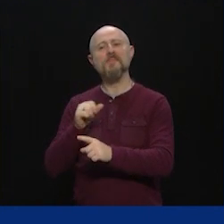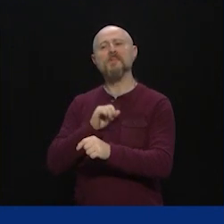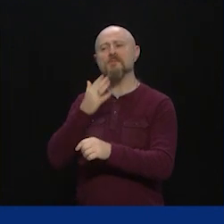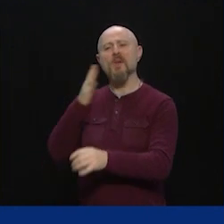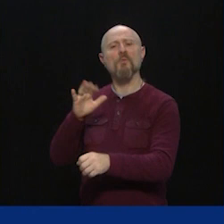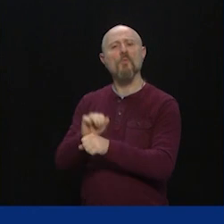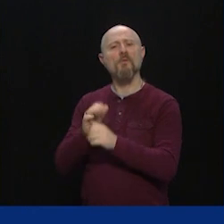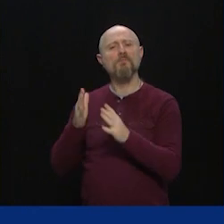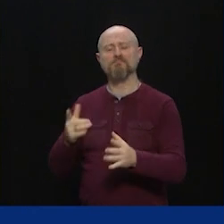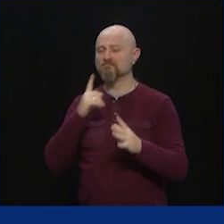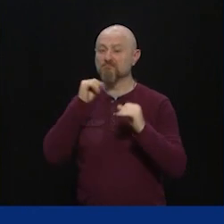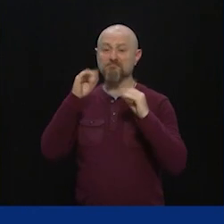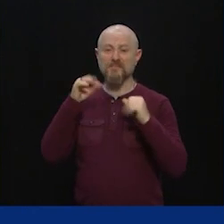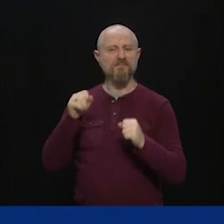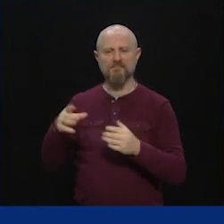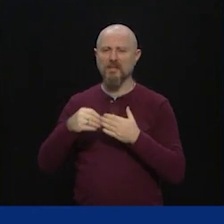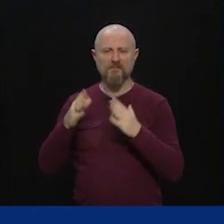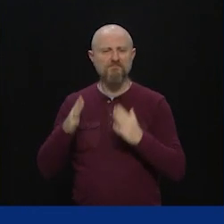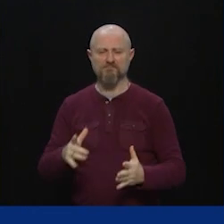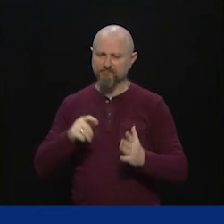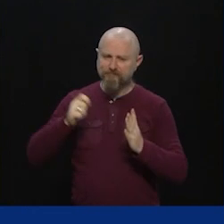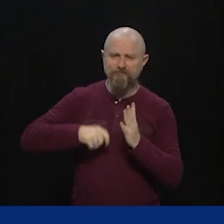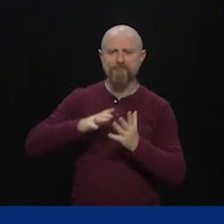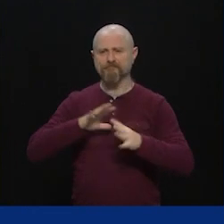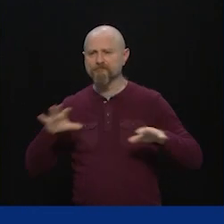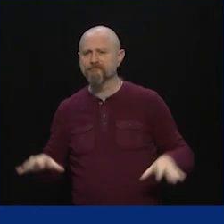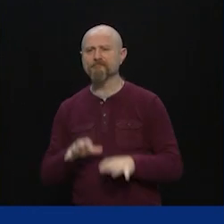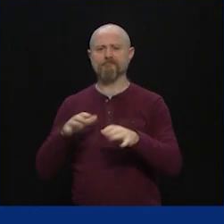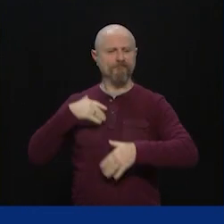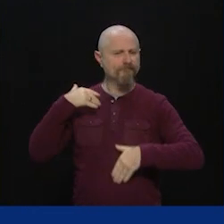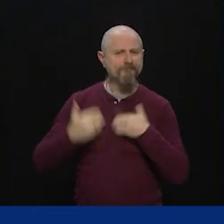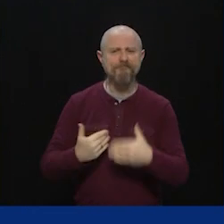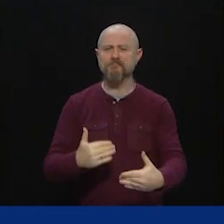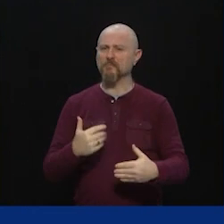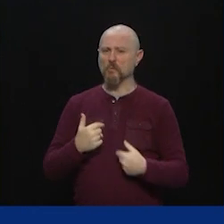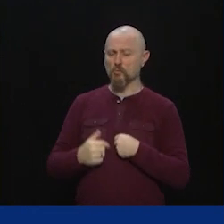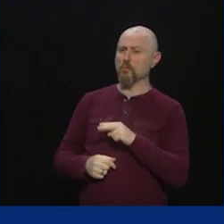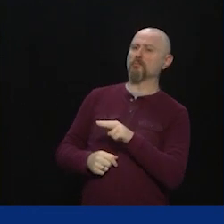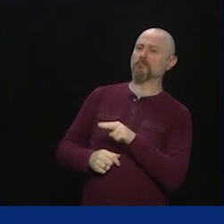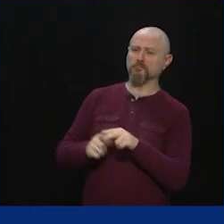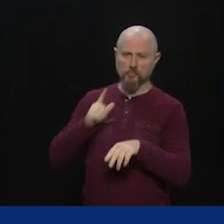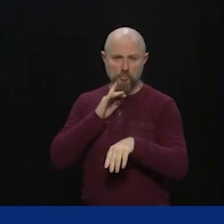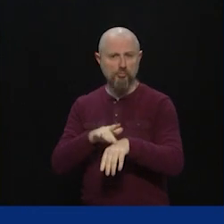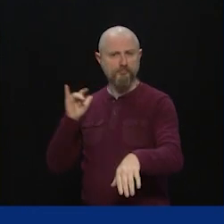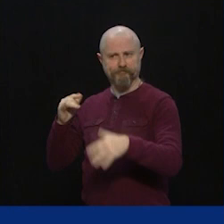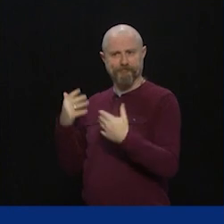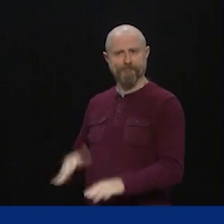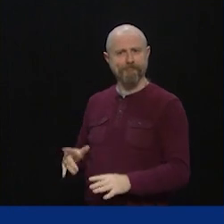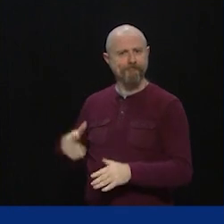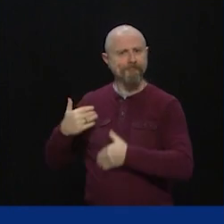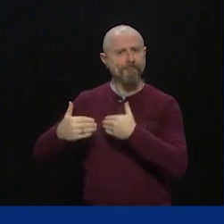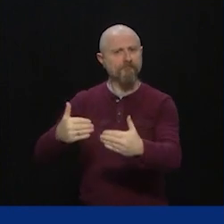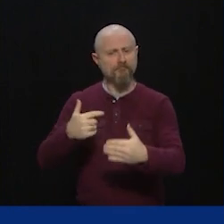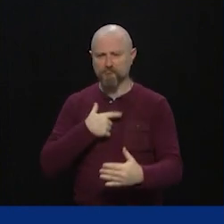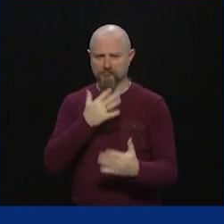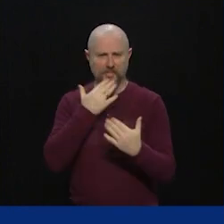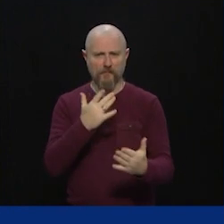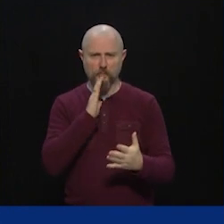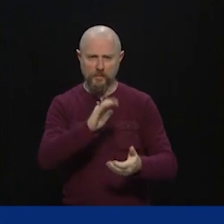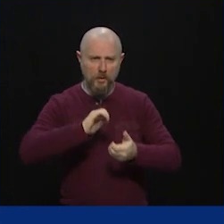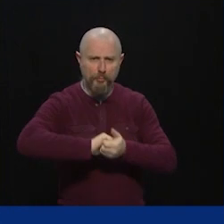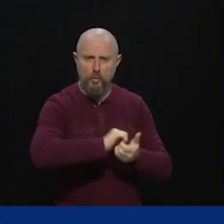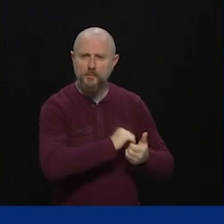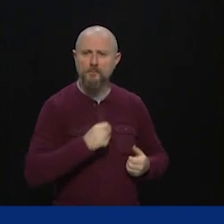incredible leader, hit the ground running early on and has really distinguished herself, and I want to thank her for her partnership. And are you the dean of the delegation now,